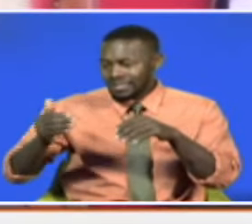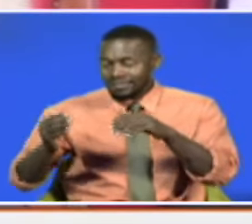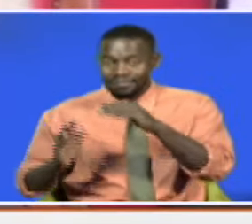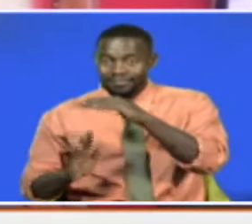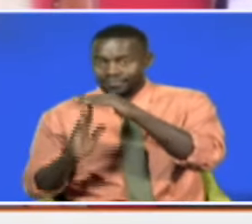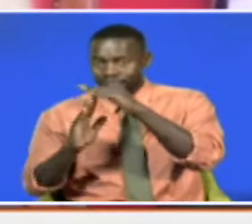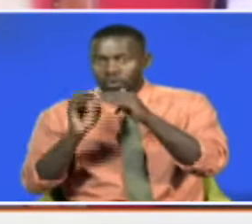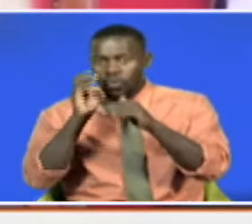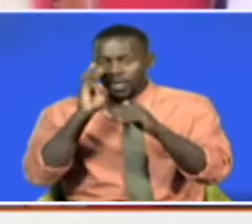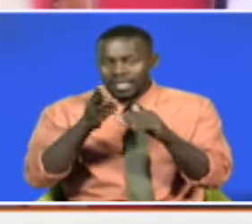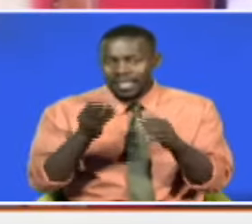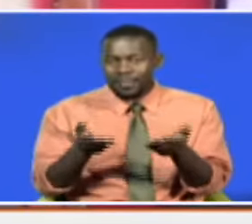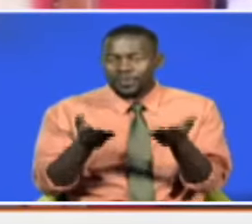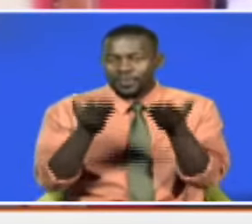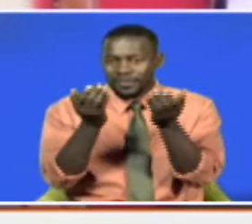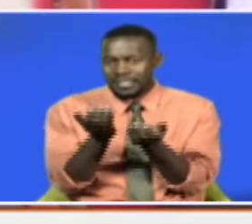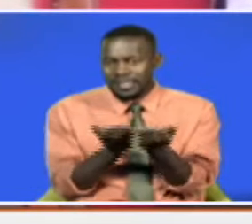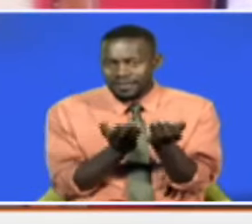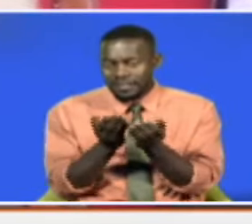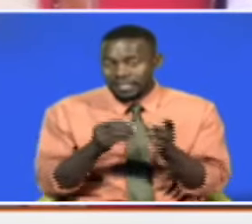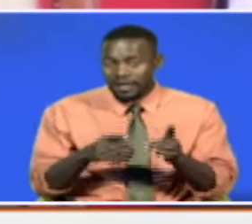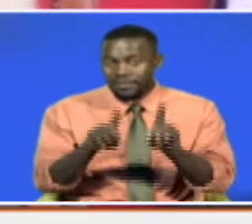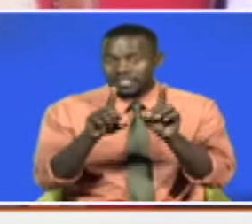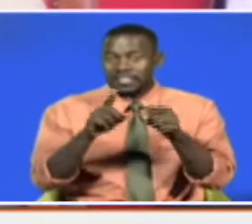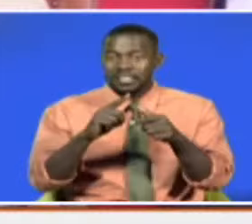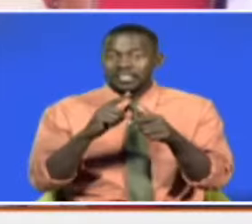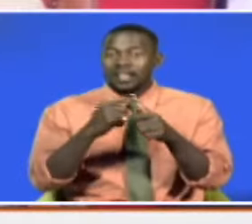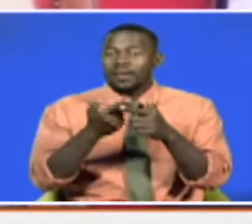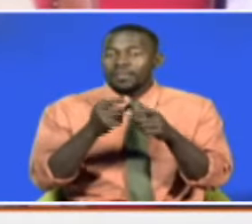enhance service delivery and ensure that no part